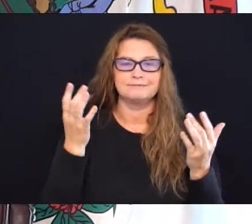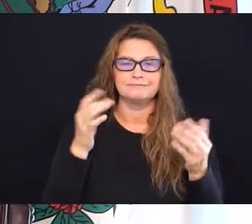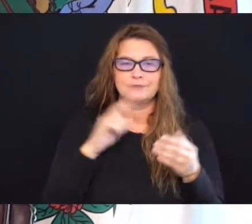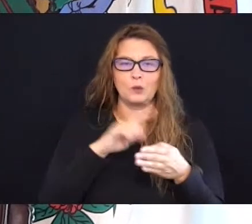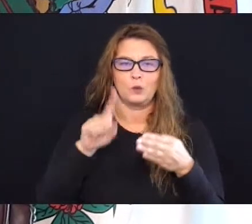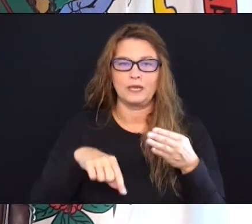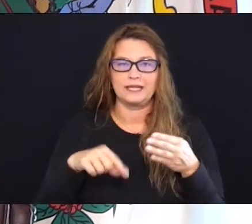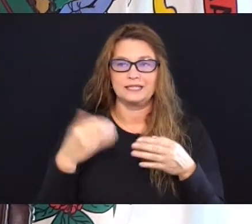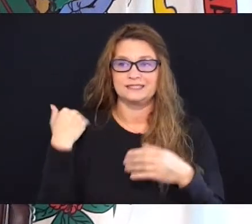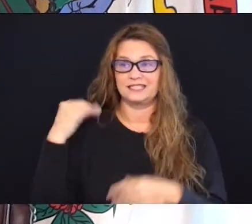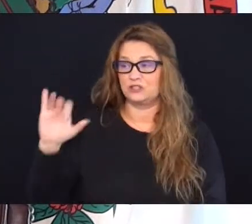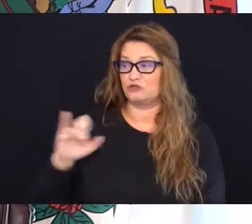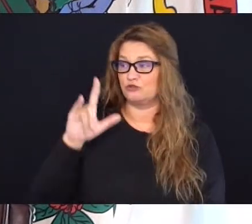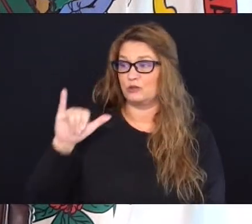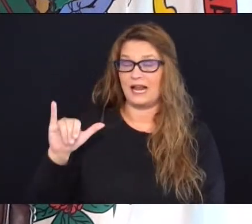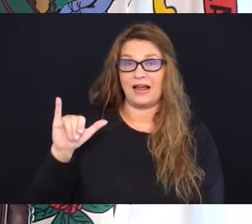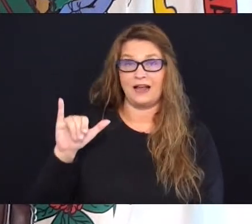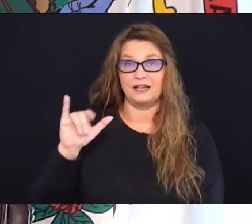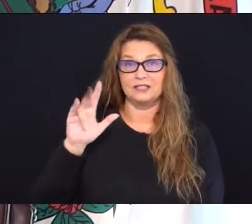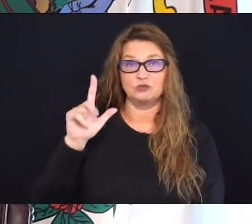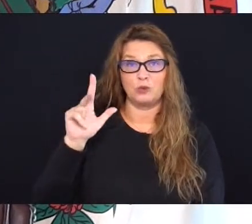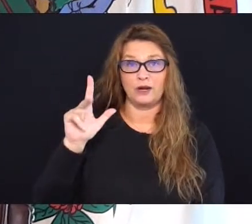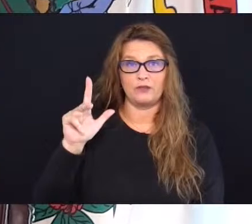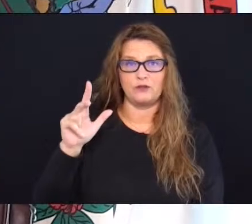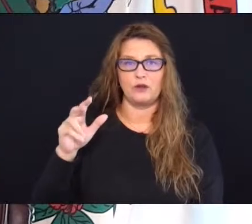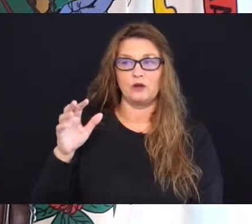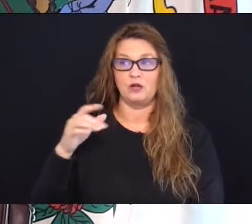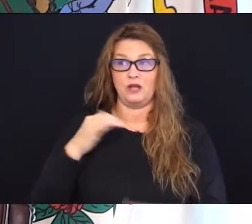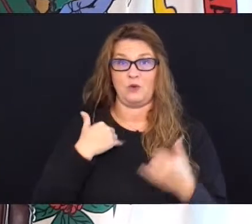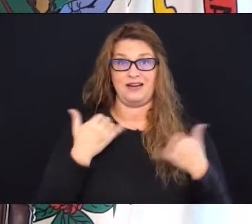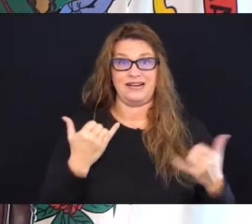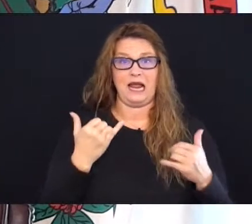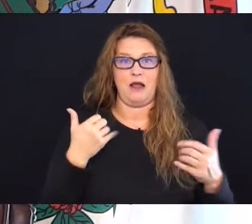1,500 since July 23rd.